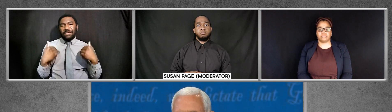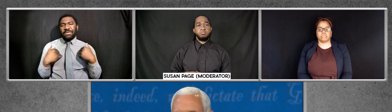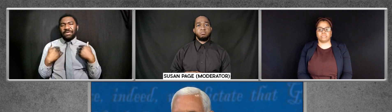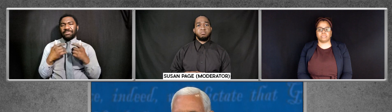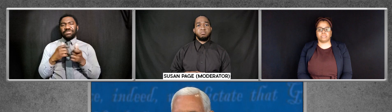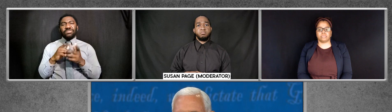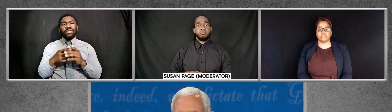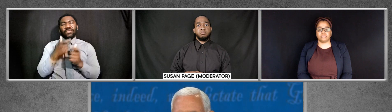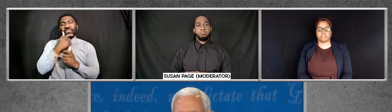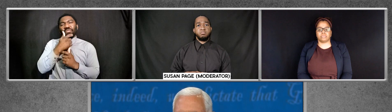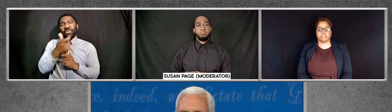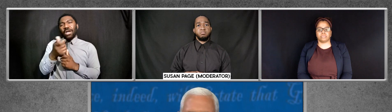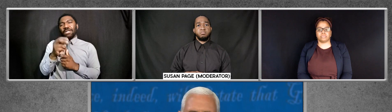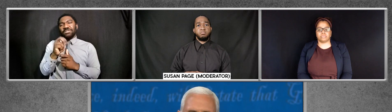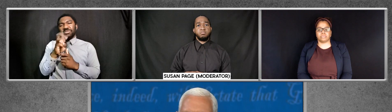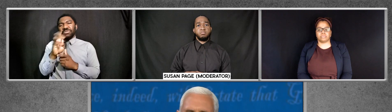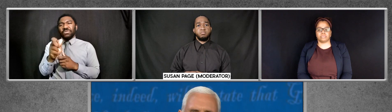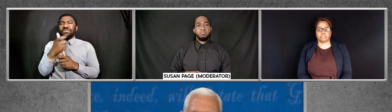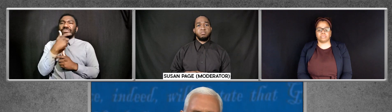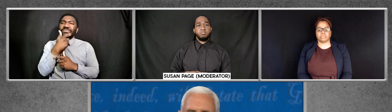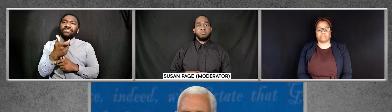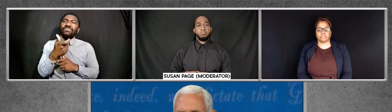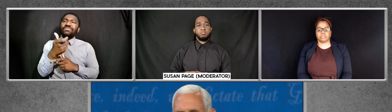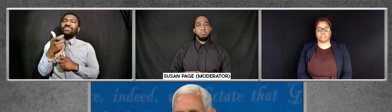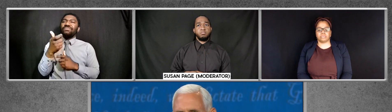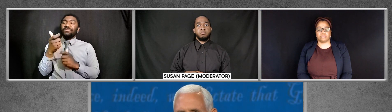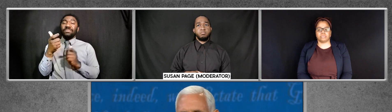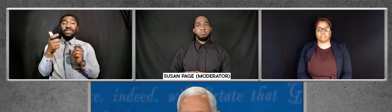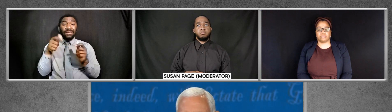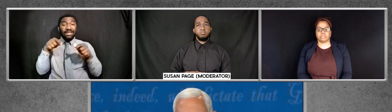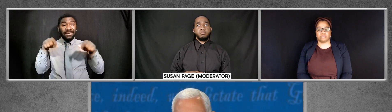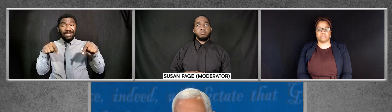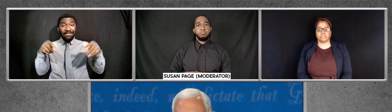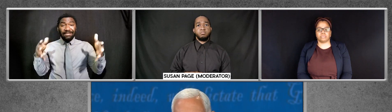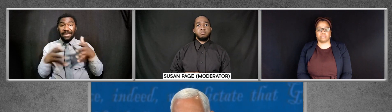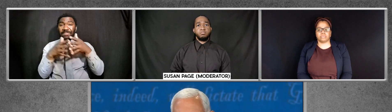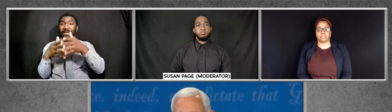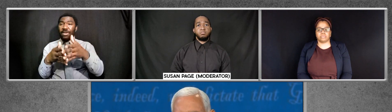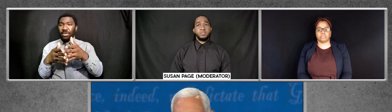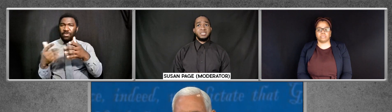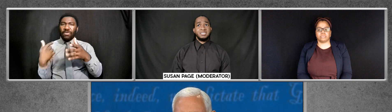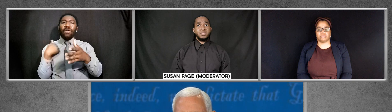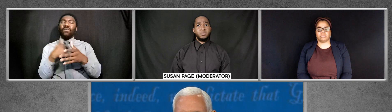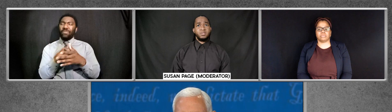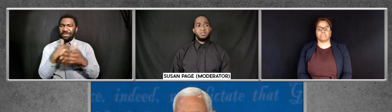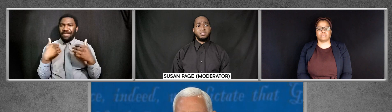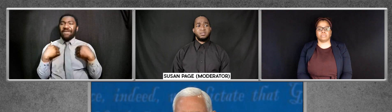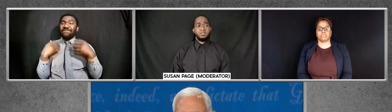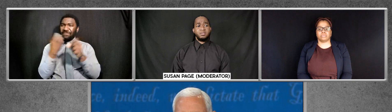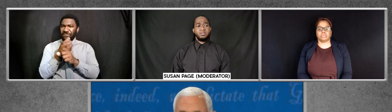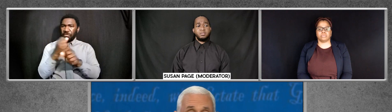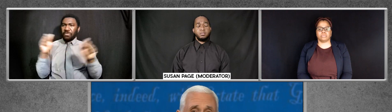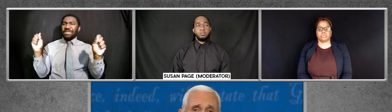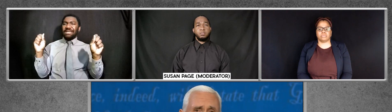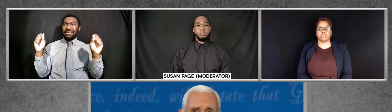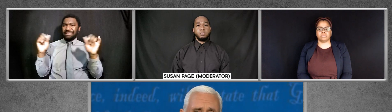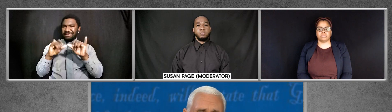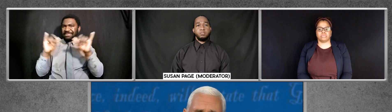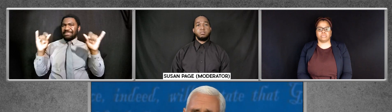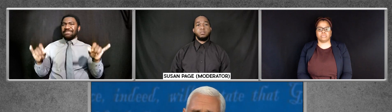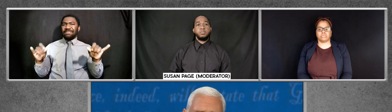America, we believe in a free and open exchange of debate. And we celebrate that. And it's how